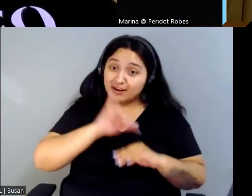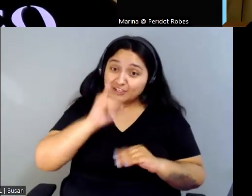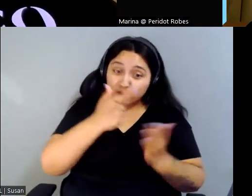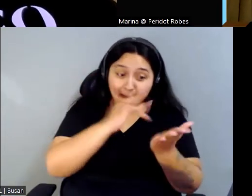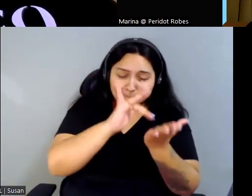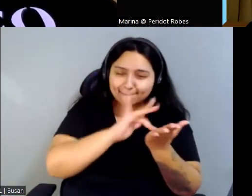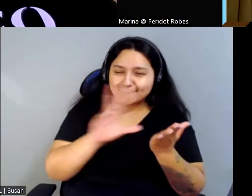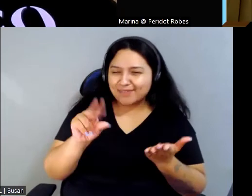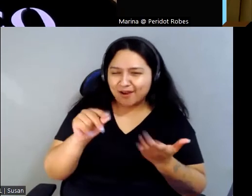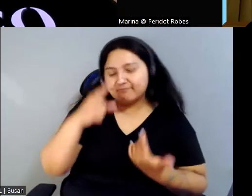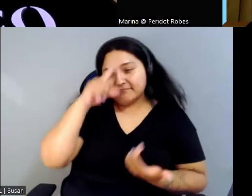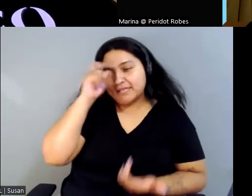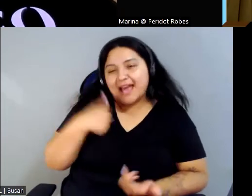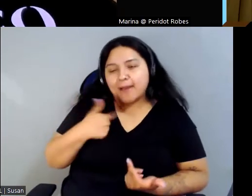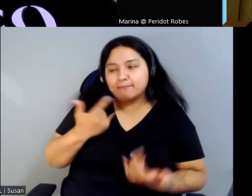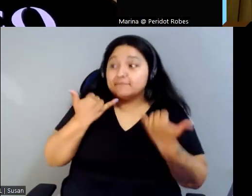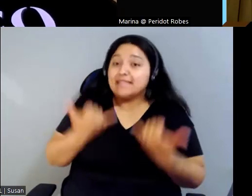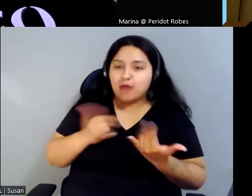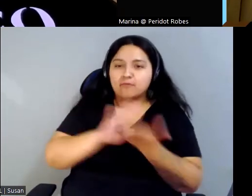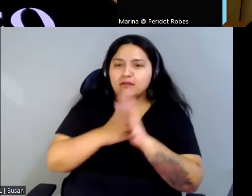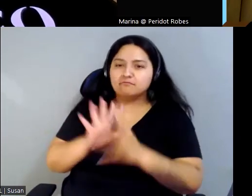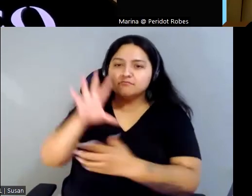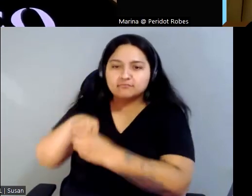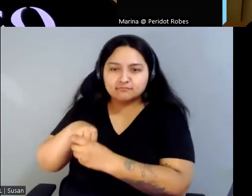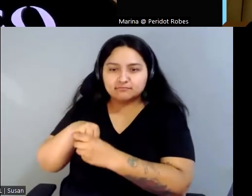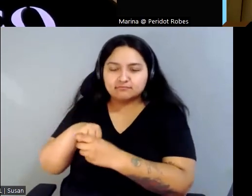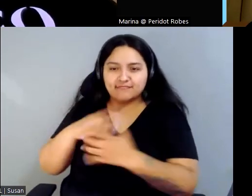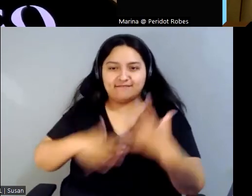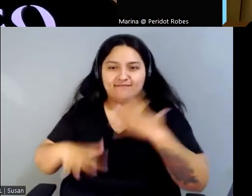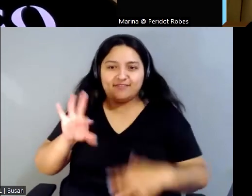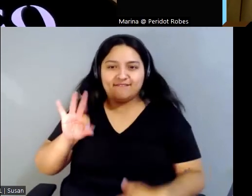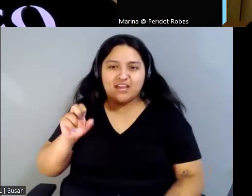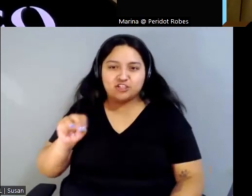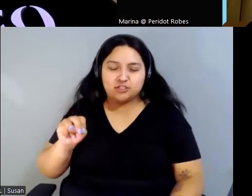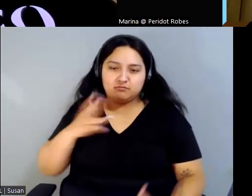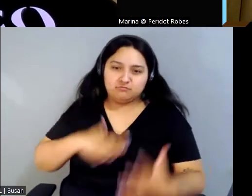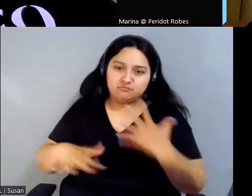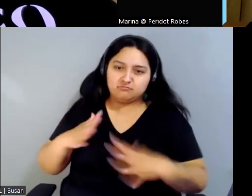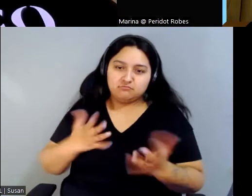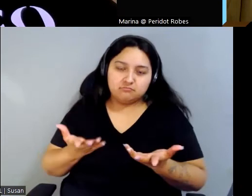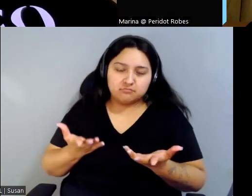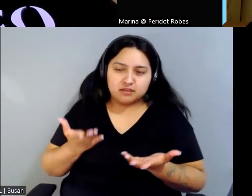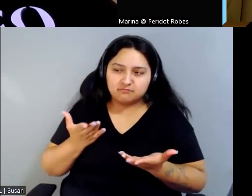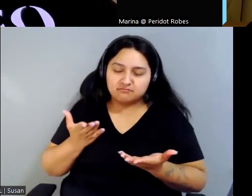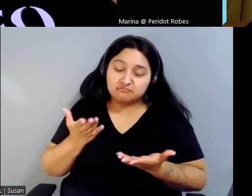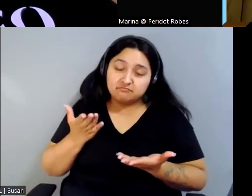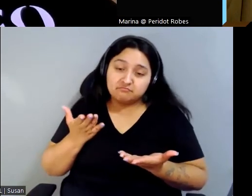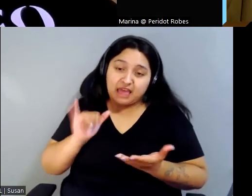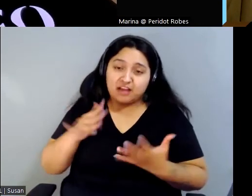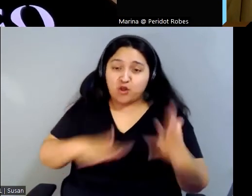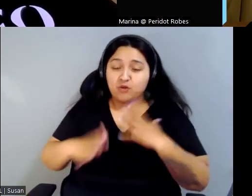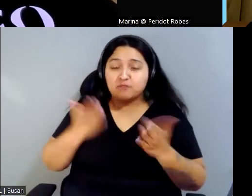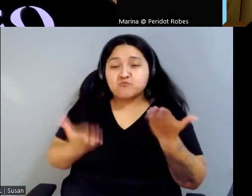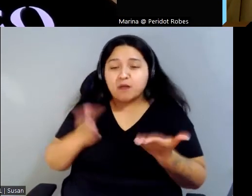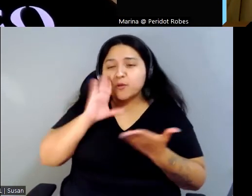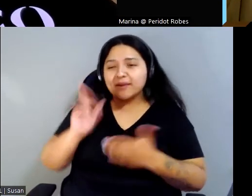in the industry now, and I would know, especially if it was a brand worth buying for me, because it would probably be started by someone who I already is in my